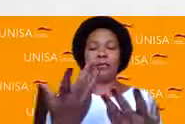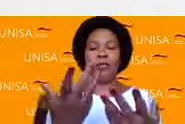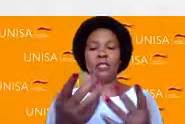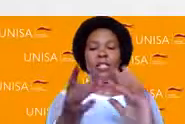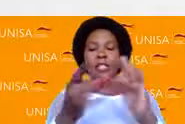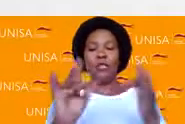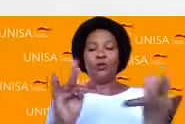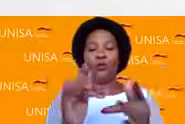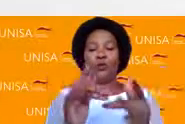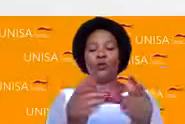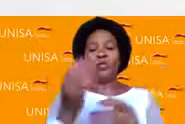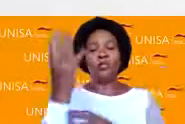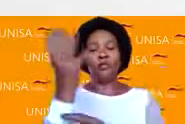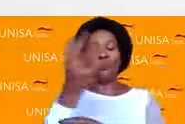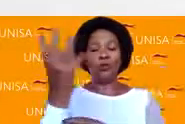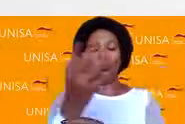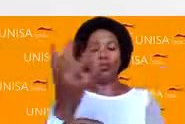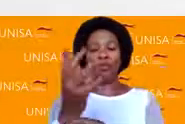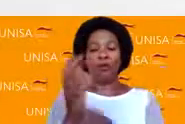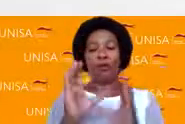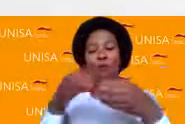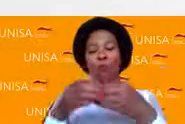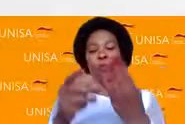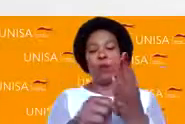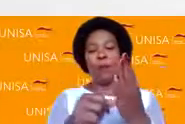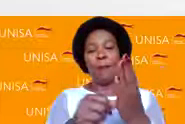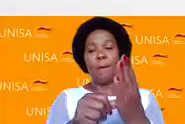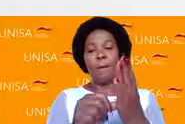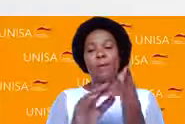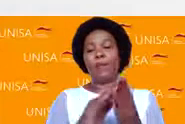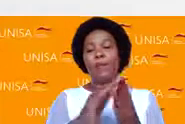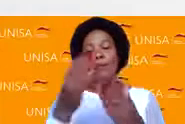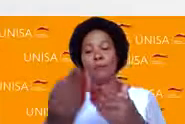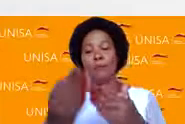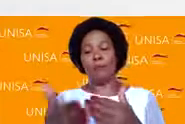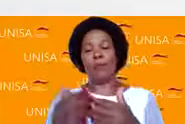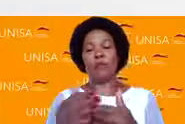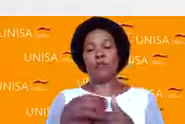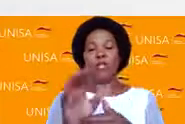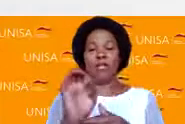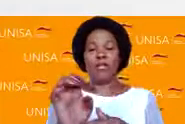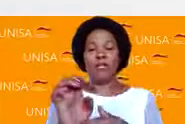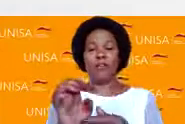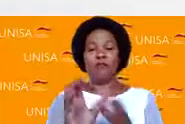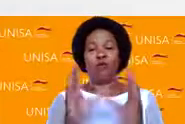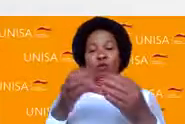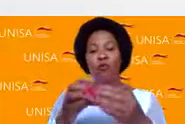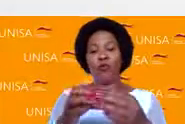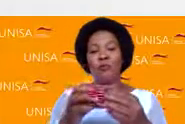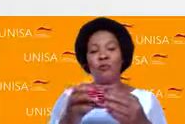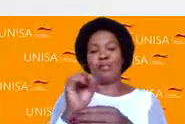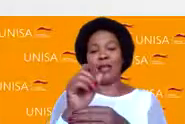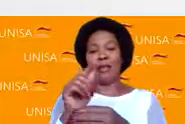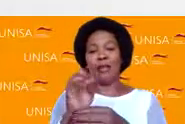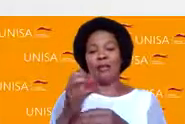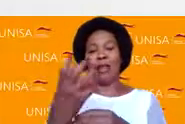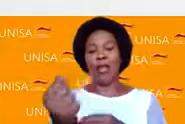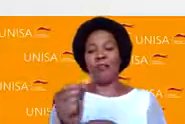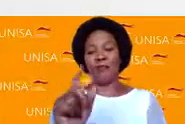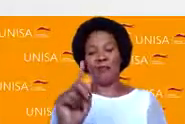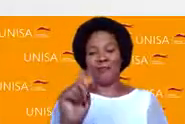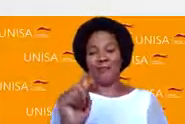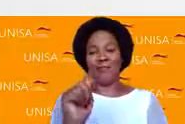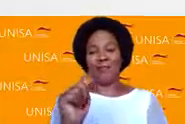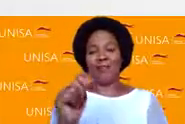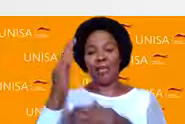number, that 1 in front of the E. For group sites, it will usually have a T at the end to show this is a group site and